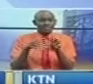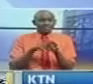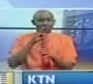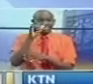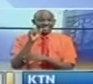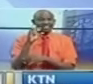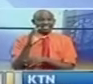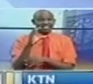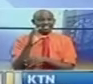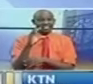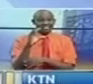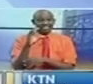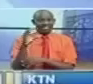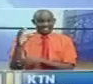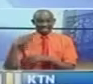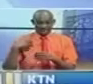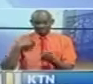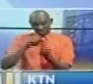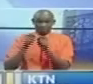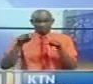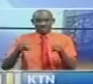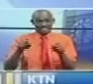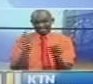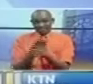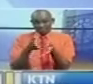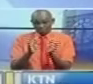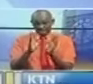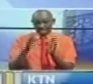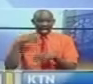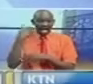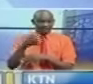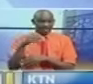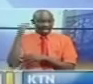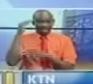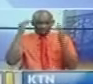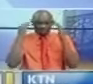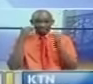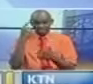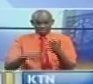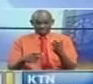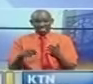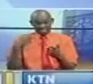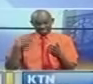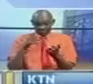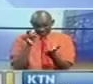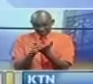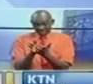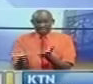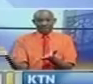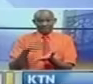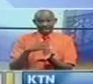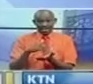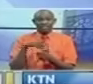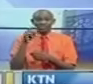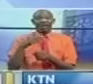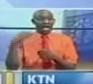Judicial Service Commission took a new twist today. This after the High Court reinstated the suspended commissioners. In his